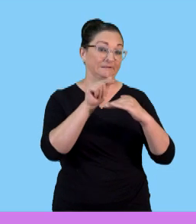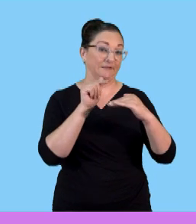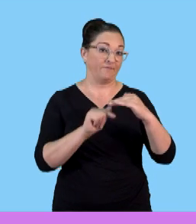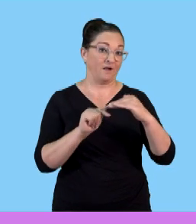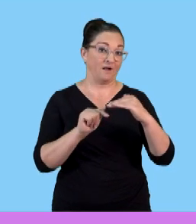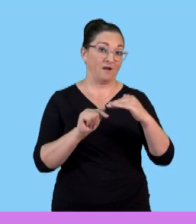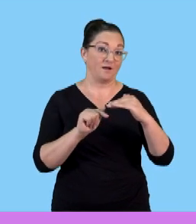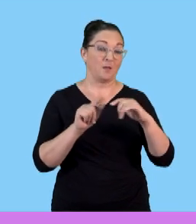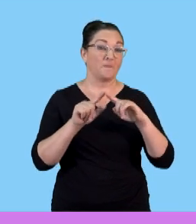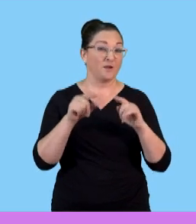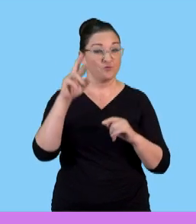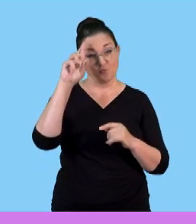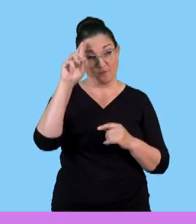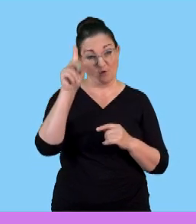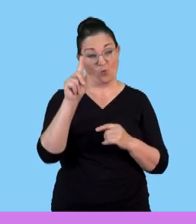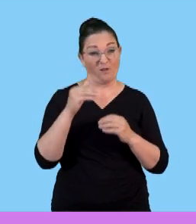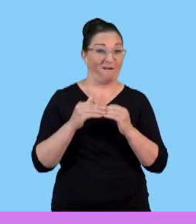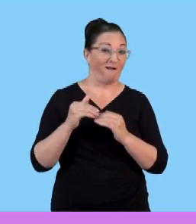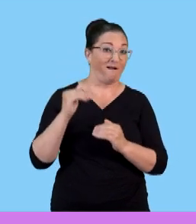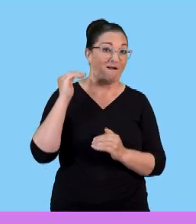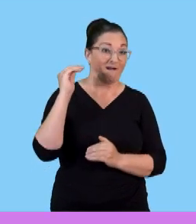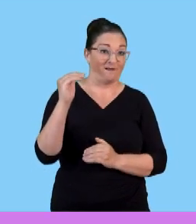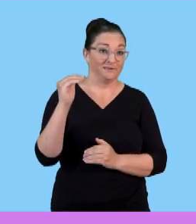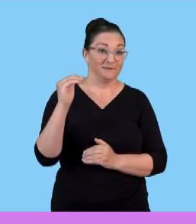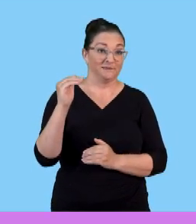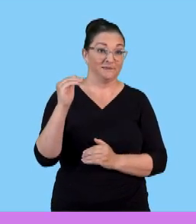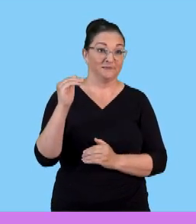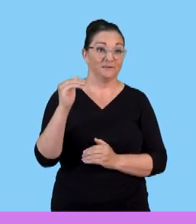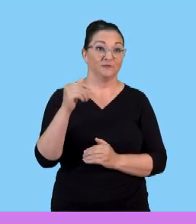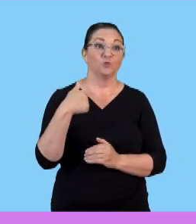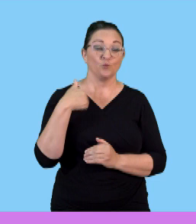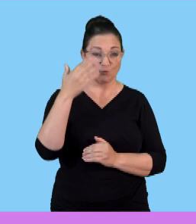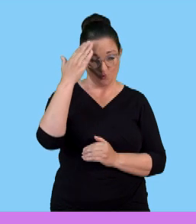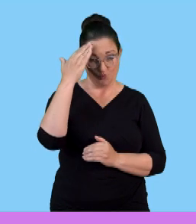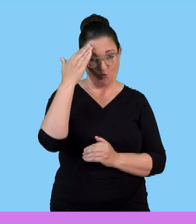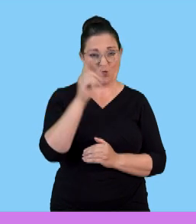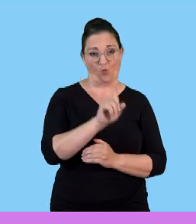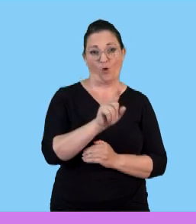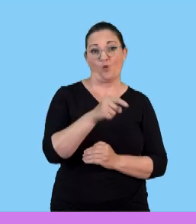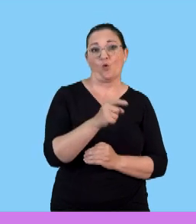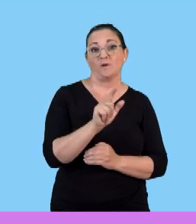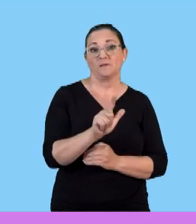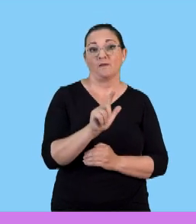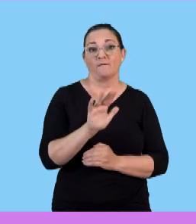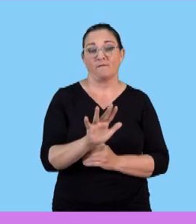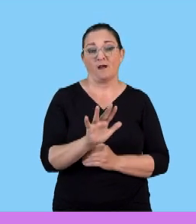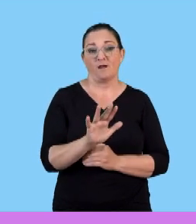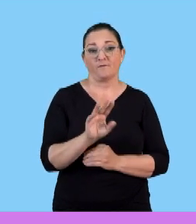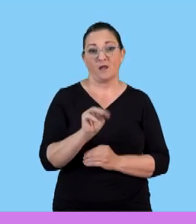kilograms divided by, remember we are saying that his height is indicated here,